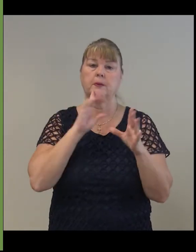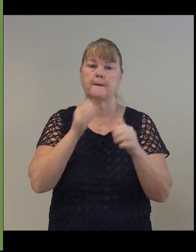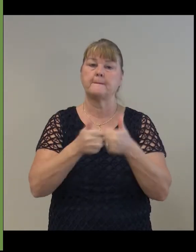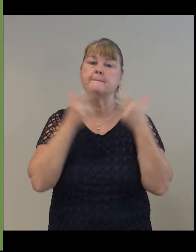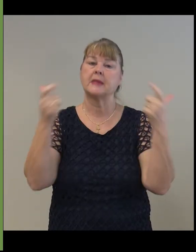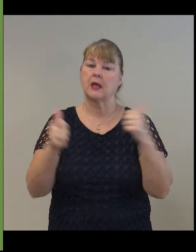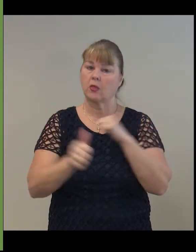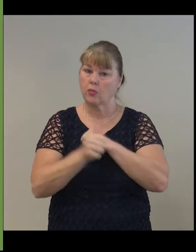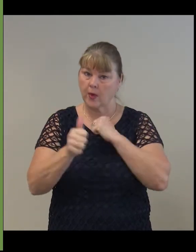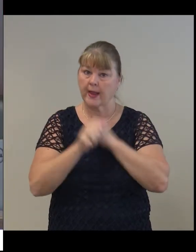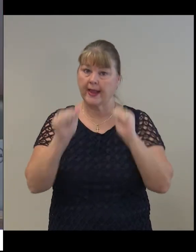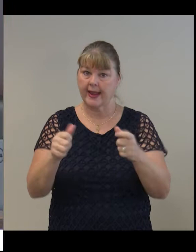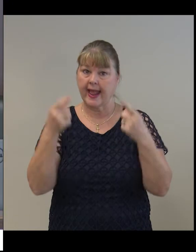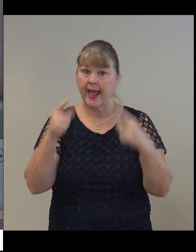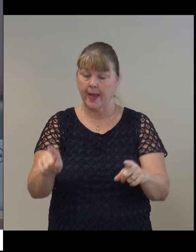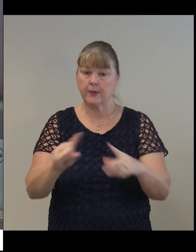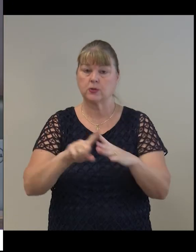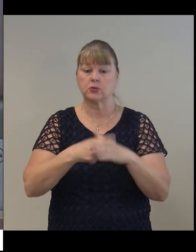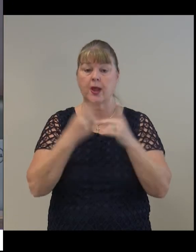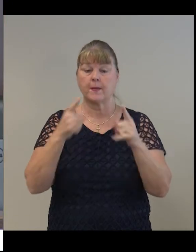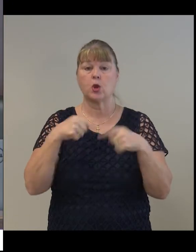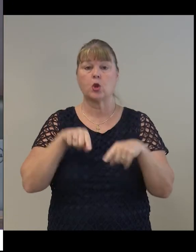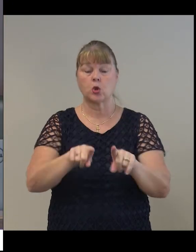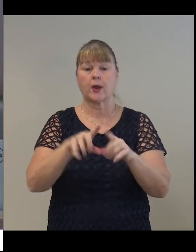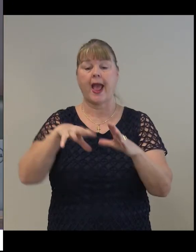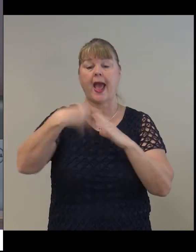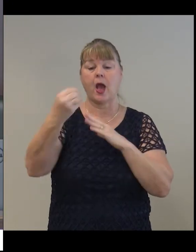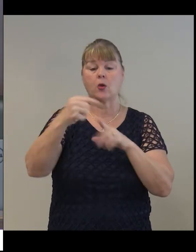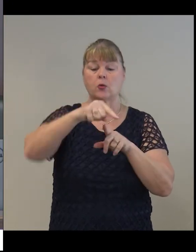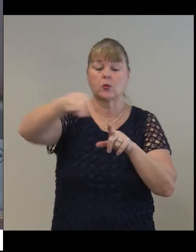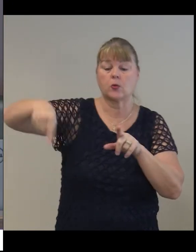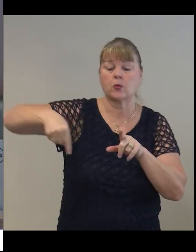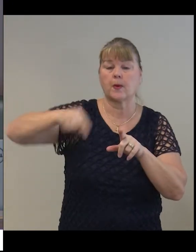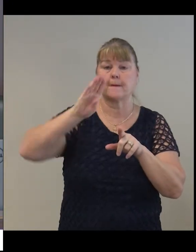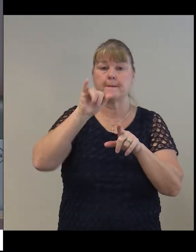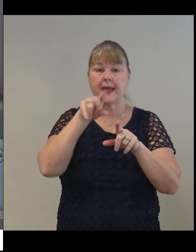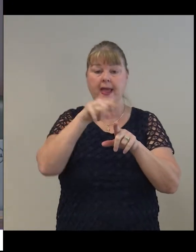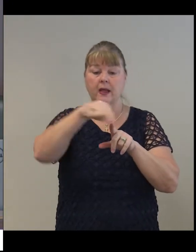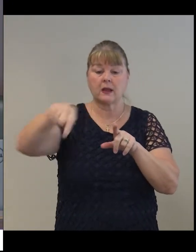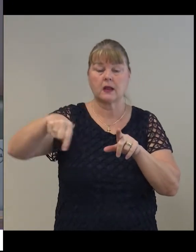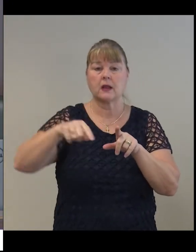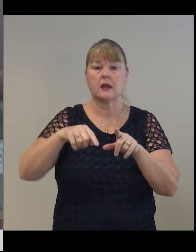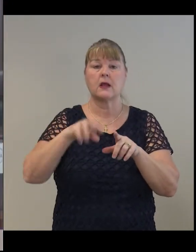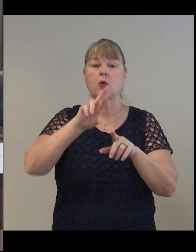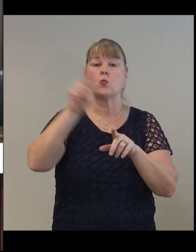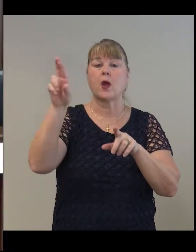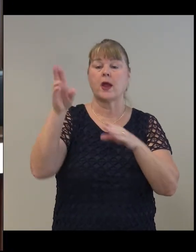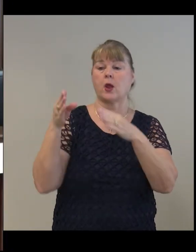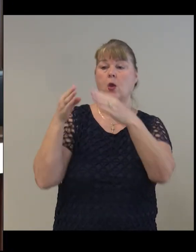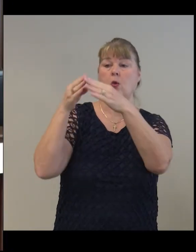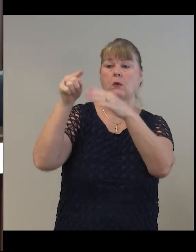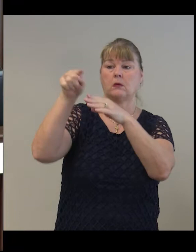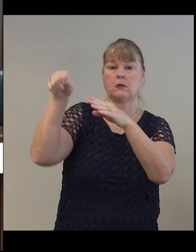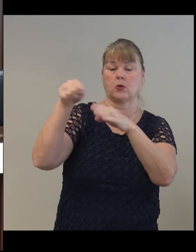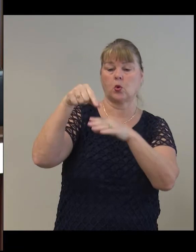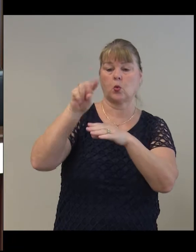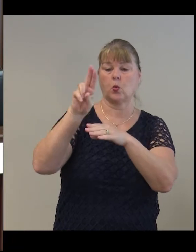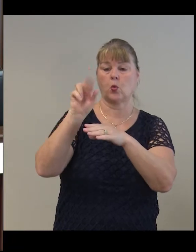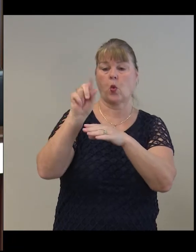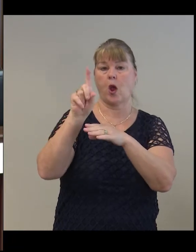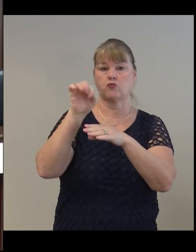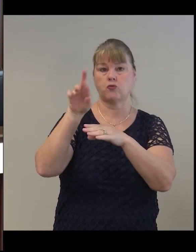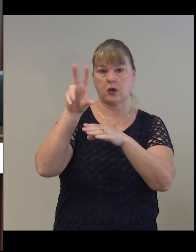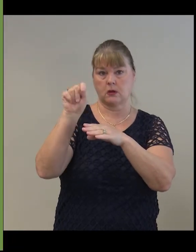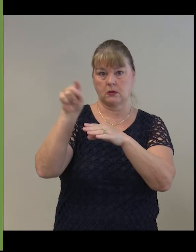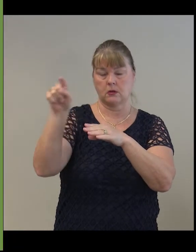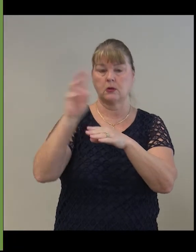to happen in those outer bands, and particularly in that upper right-hand quadrant. We'll talk more about that in a little bit. Storm